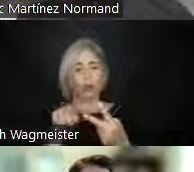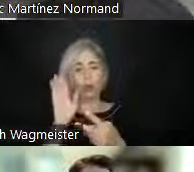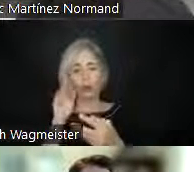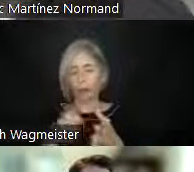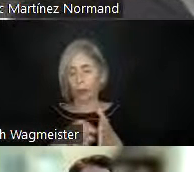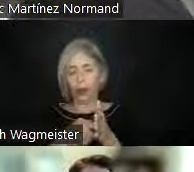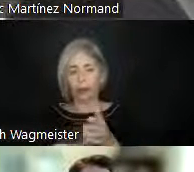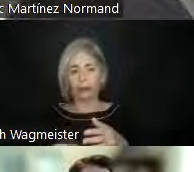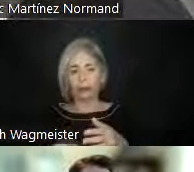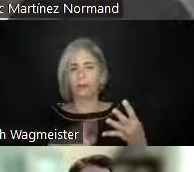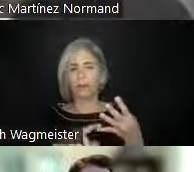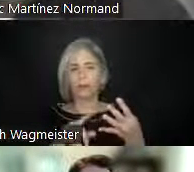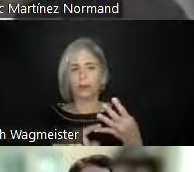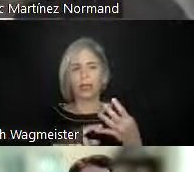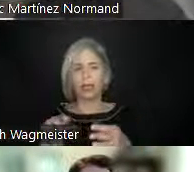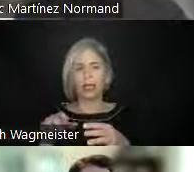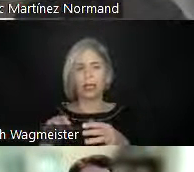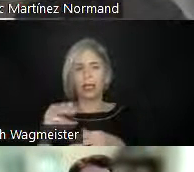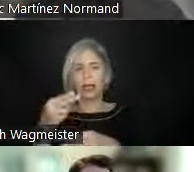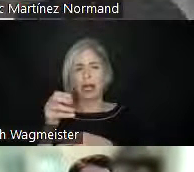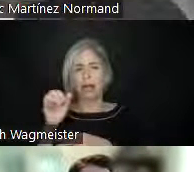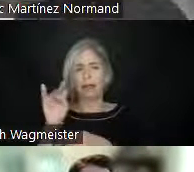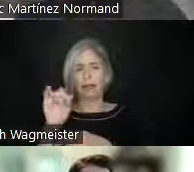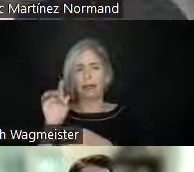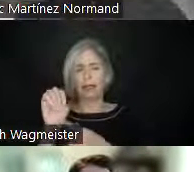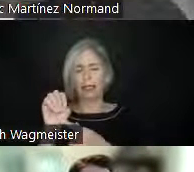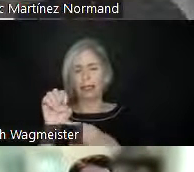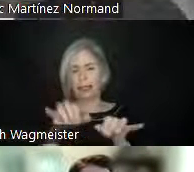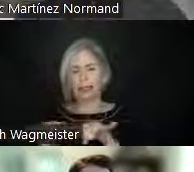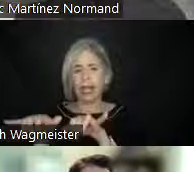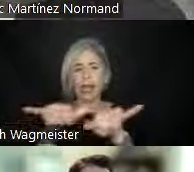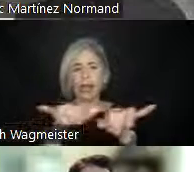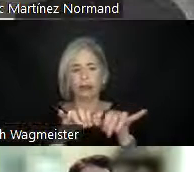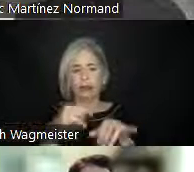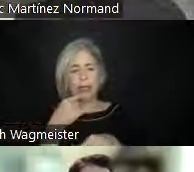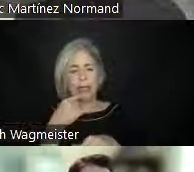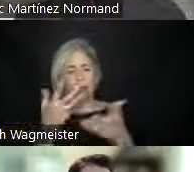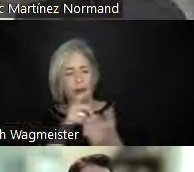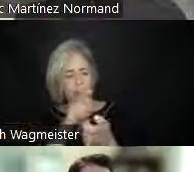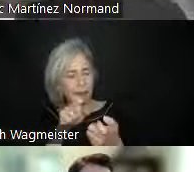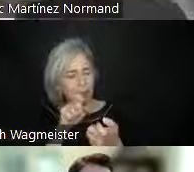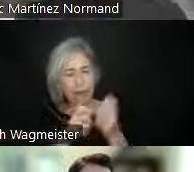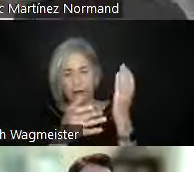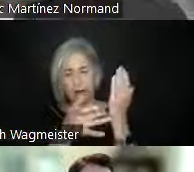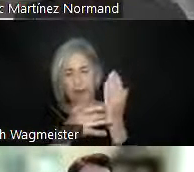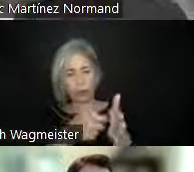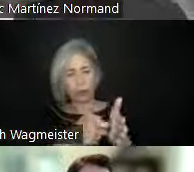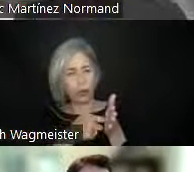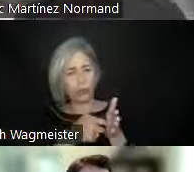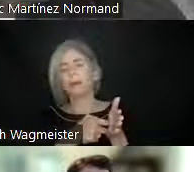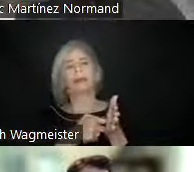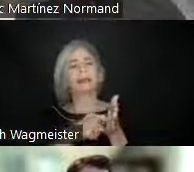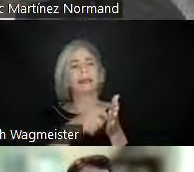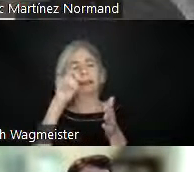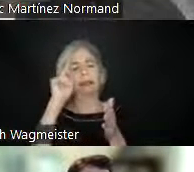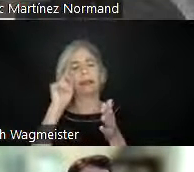And then we have the harmonized standards that tells you what kind of exact technical requirements